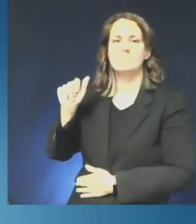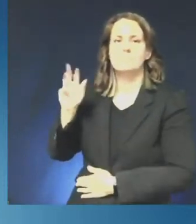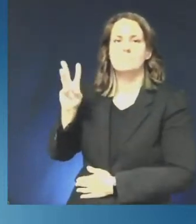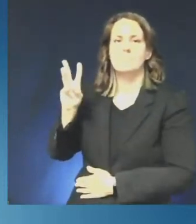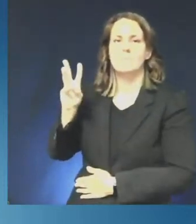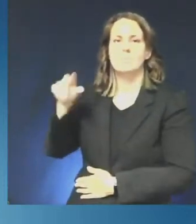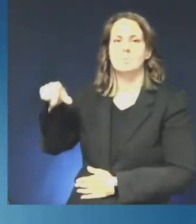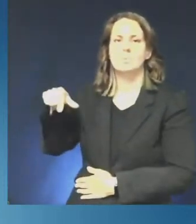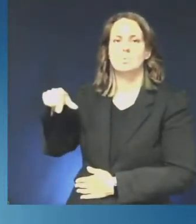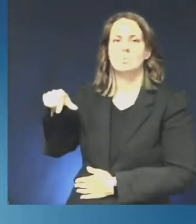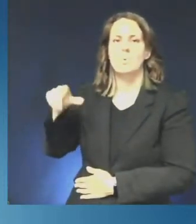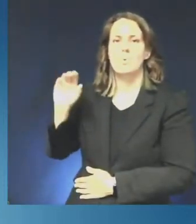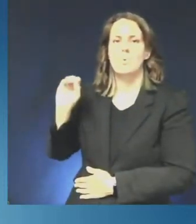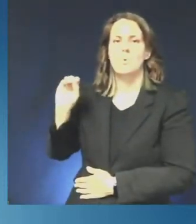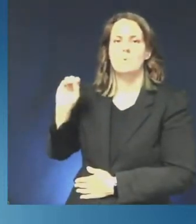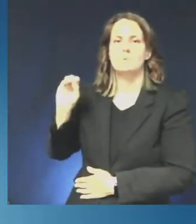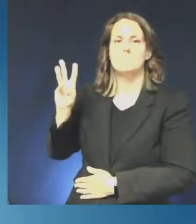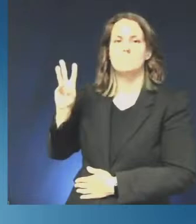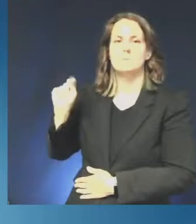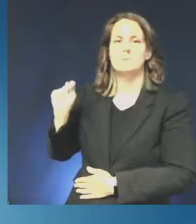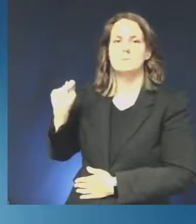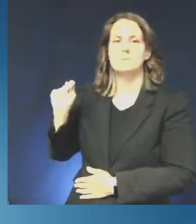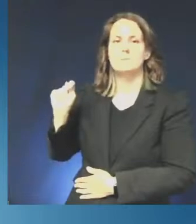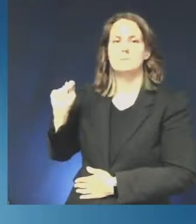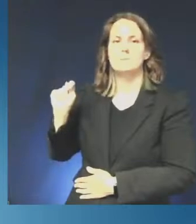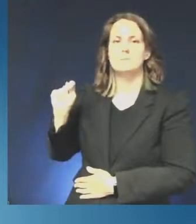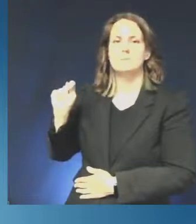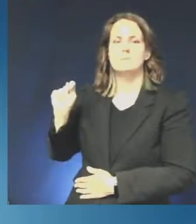Eau Claire. Katrina?